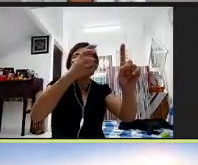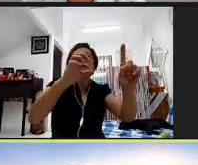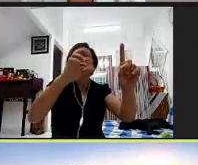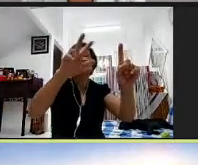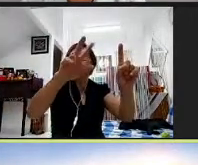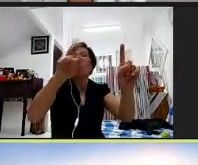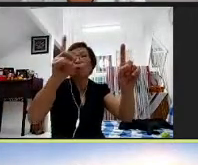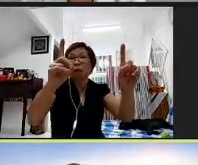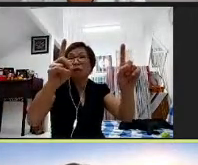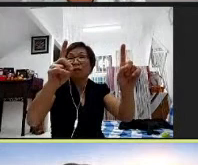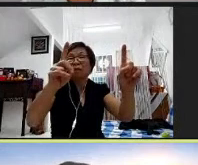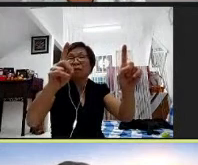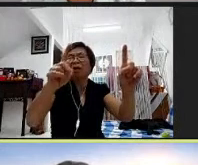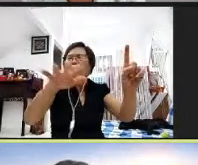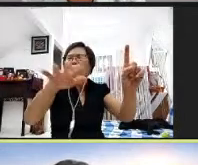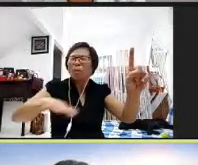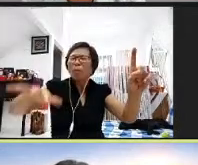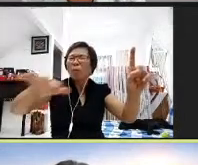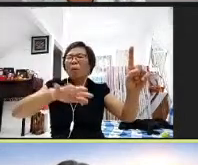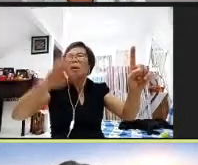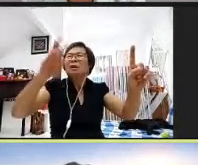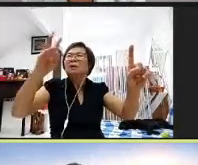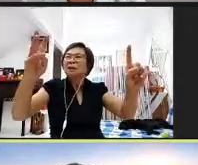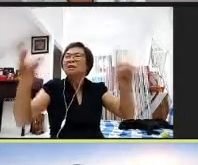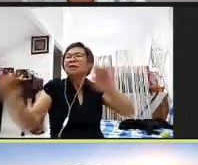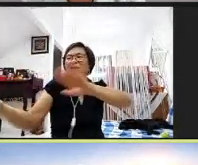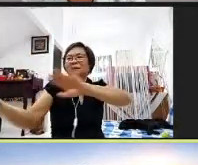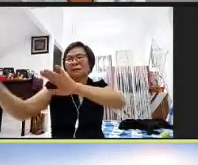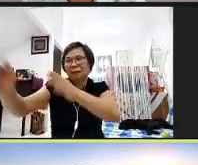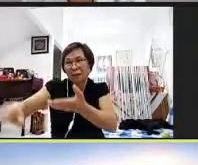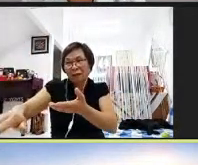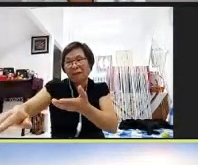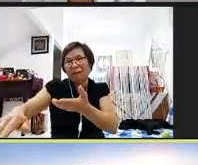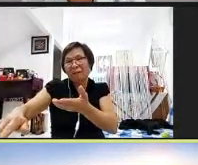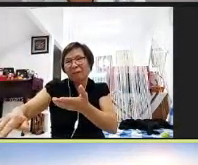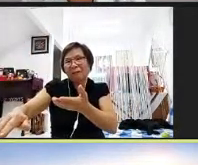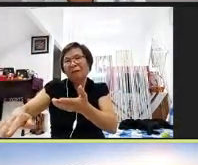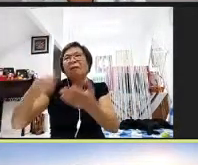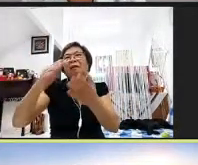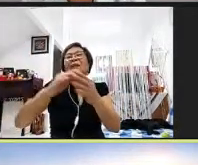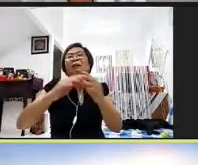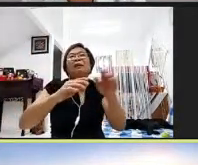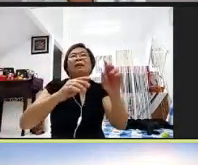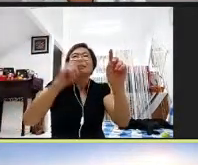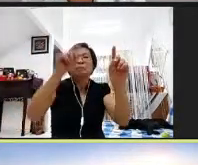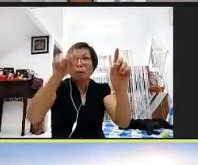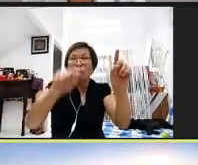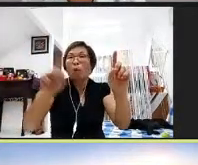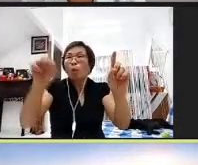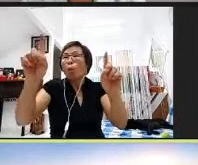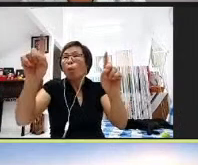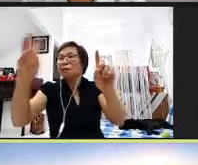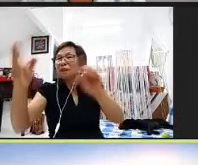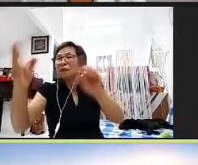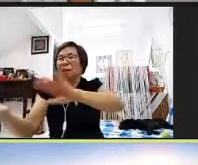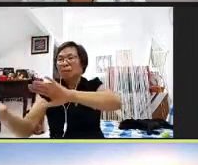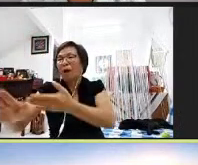1,631 cases. We expect about 6 of them will pass away from this illness.